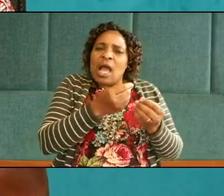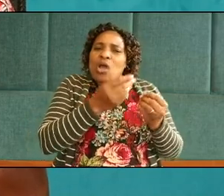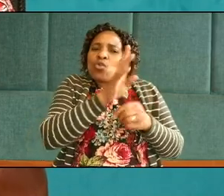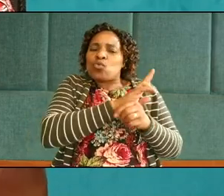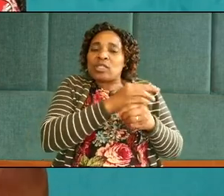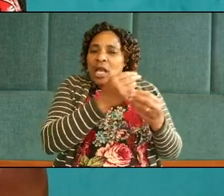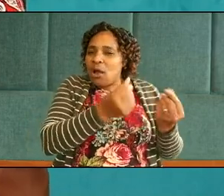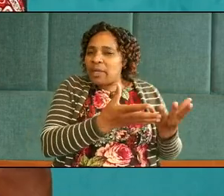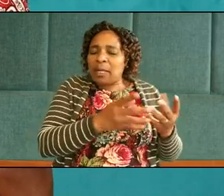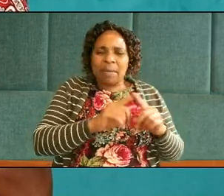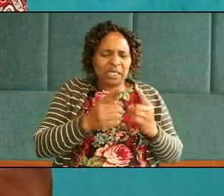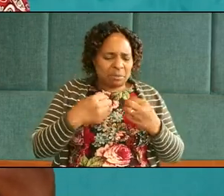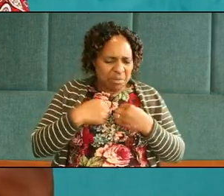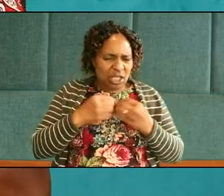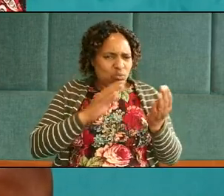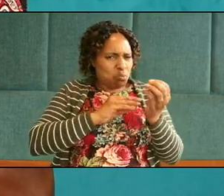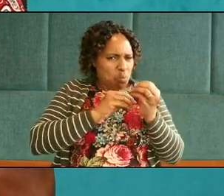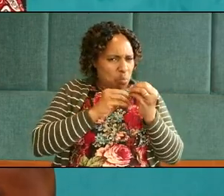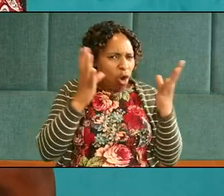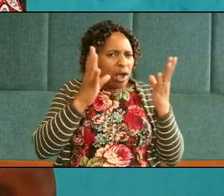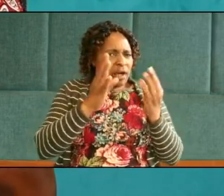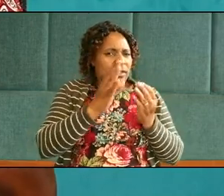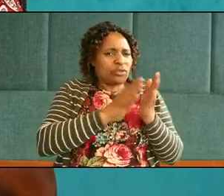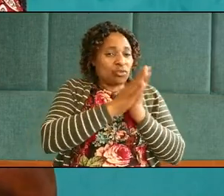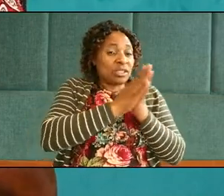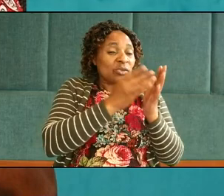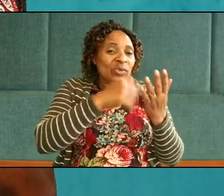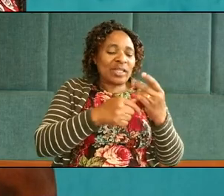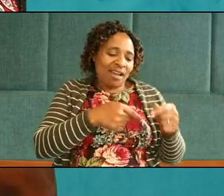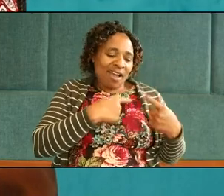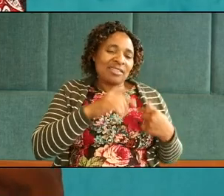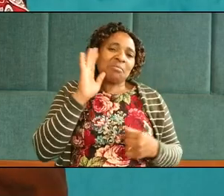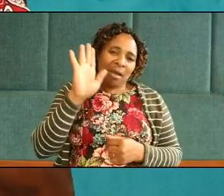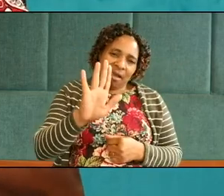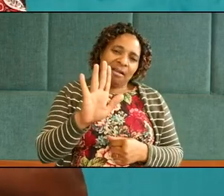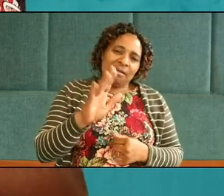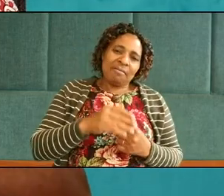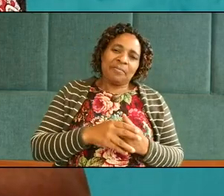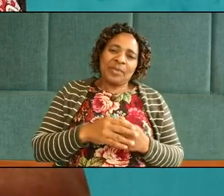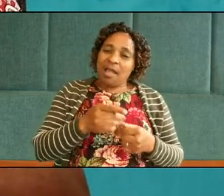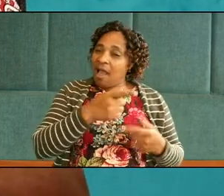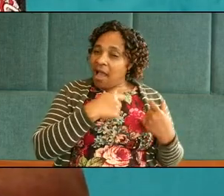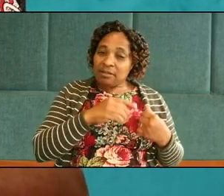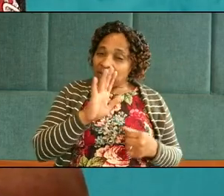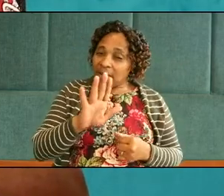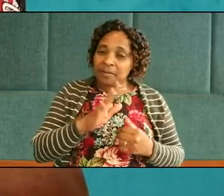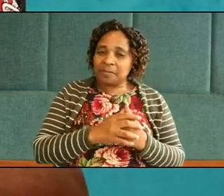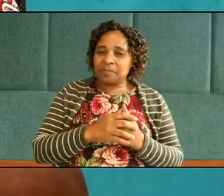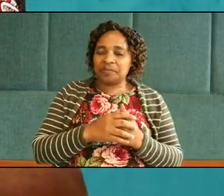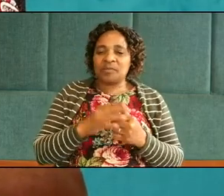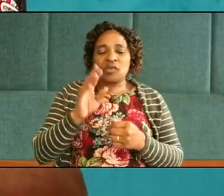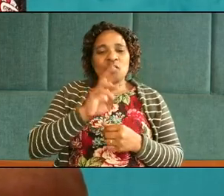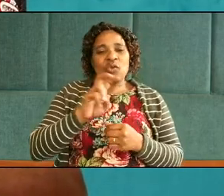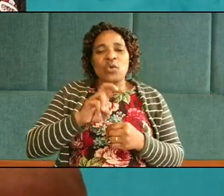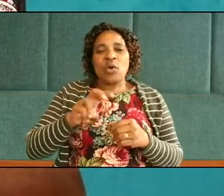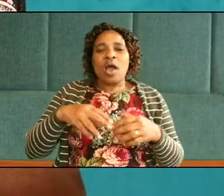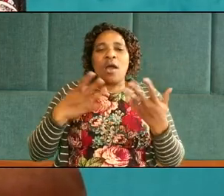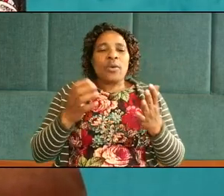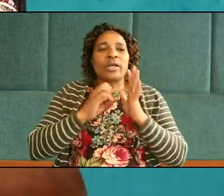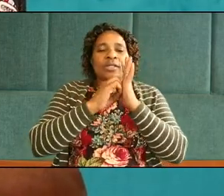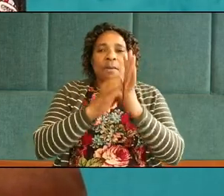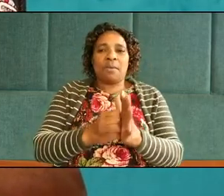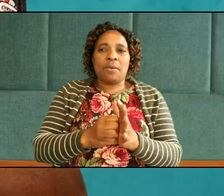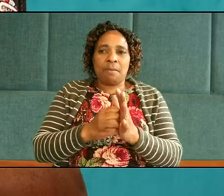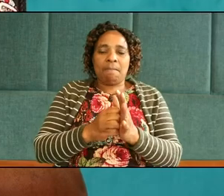more interested in is your heart. Yeah? Is your heart. Look at, for